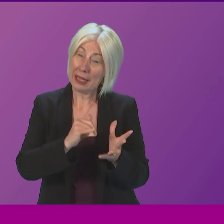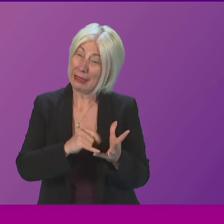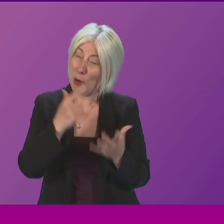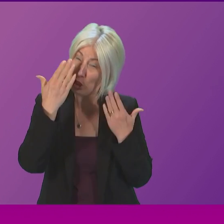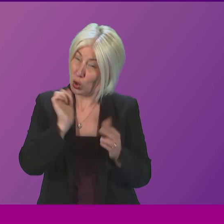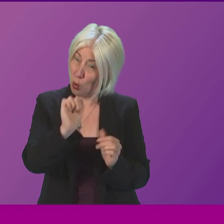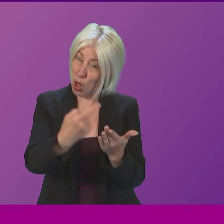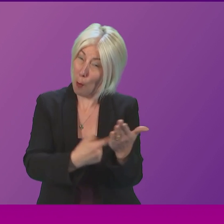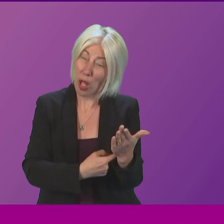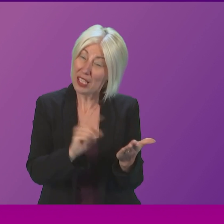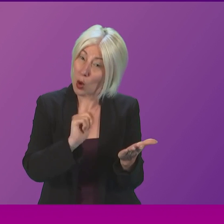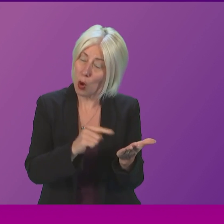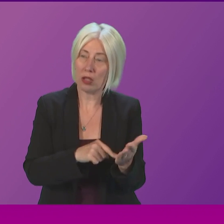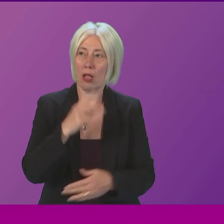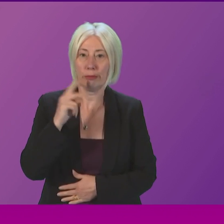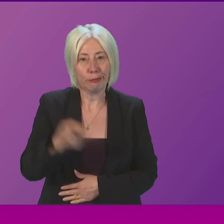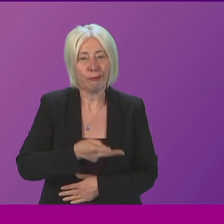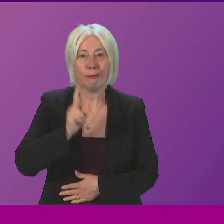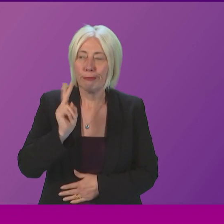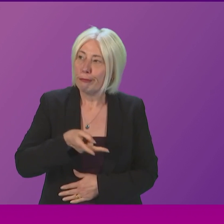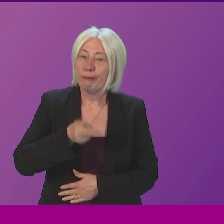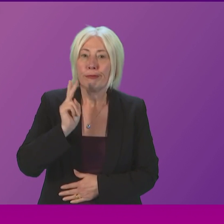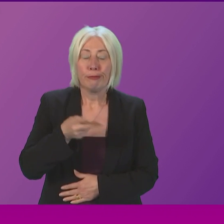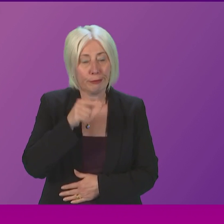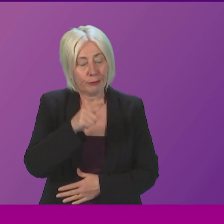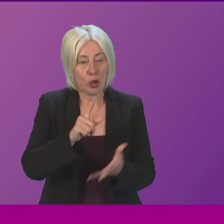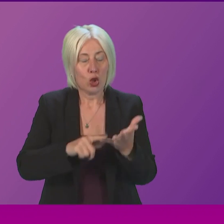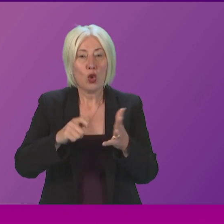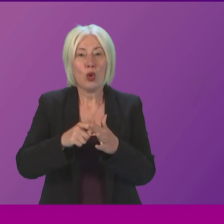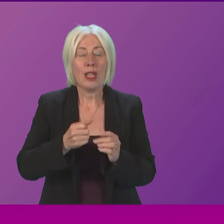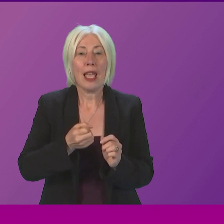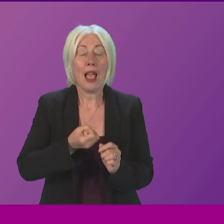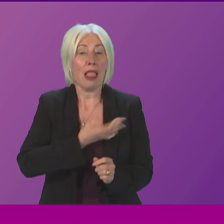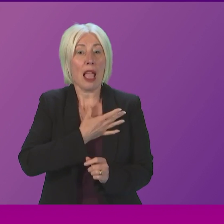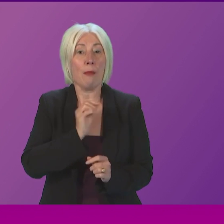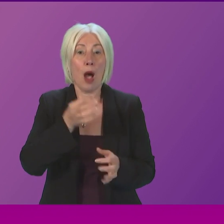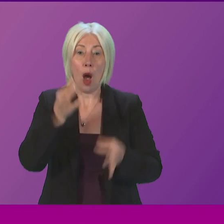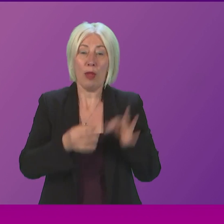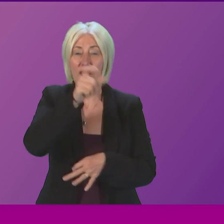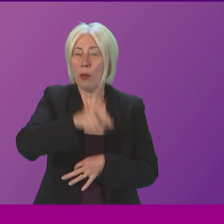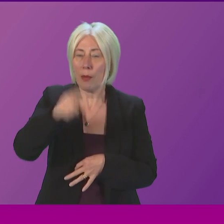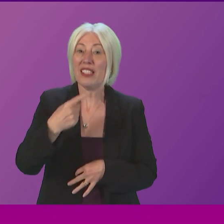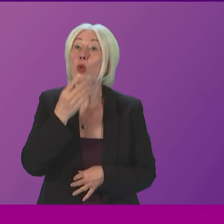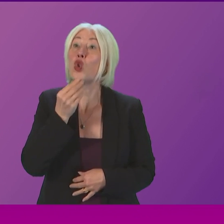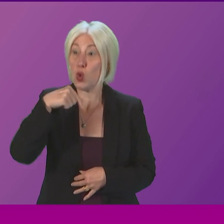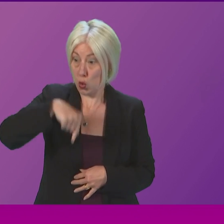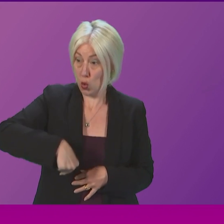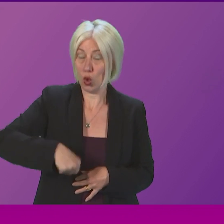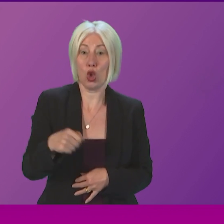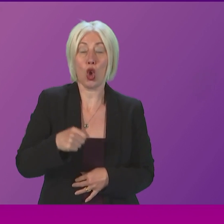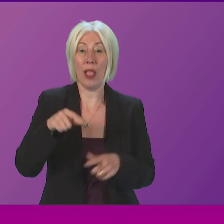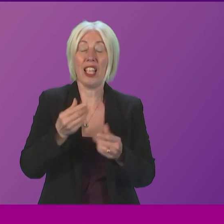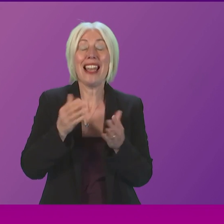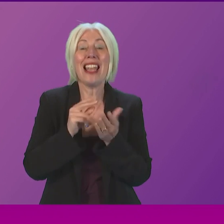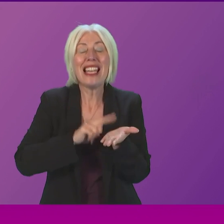policy is. Time and time again, UK Labour politicians have said they want to use Scotland's natural